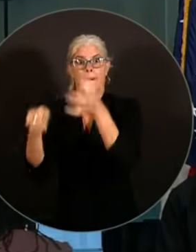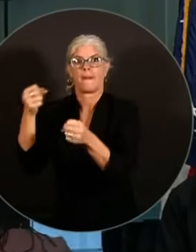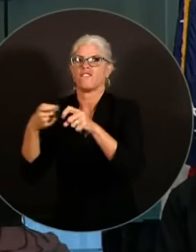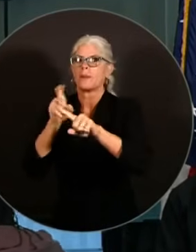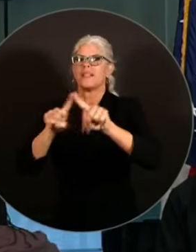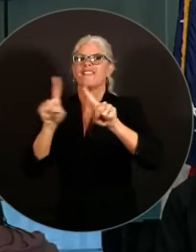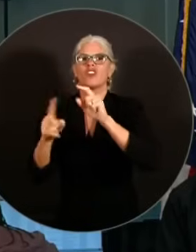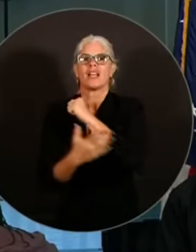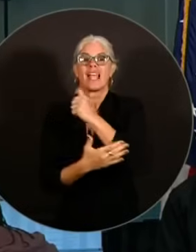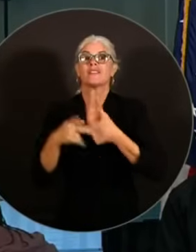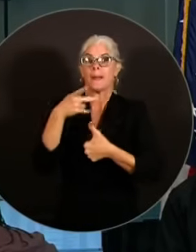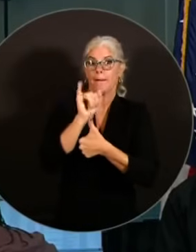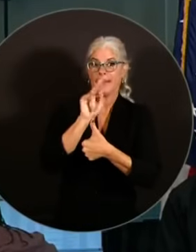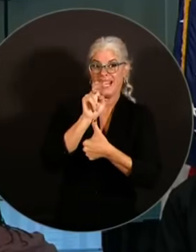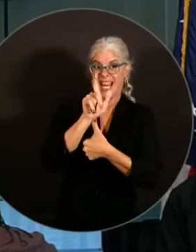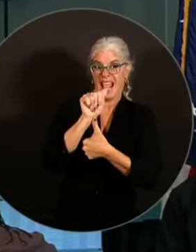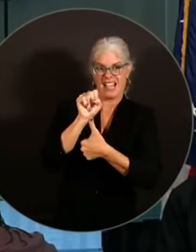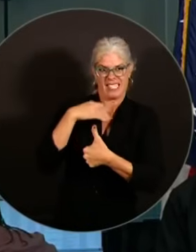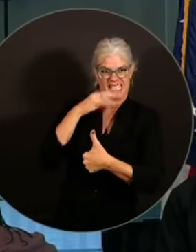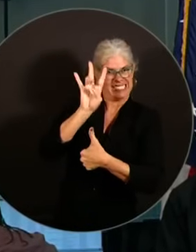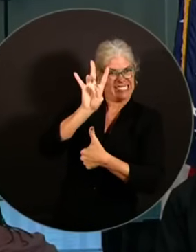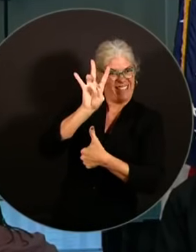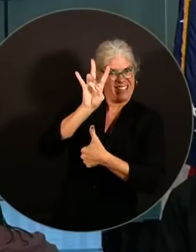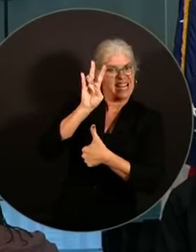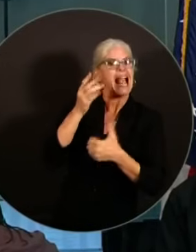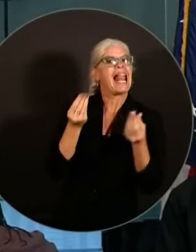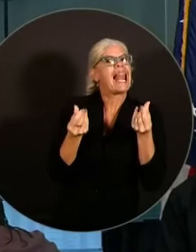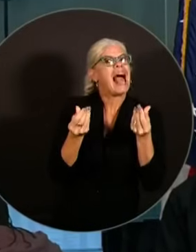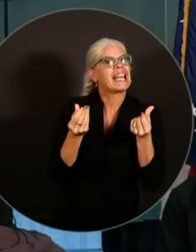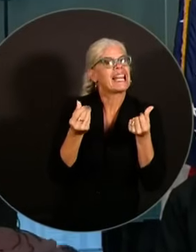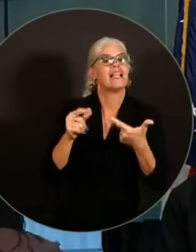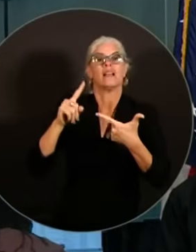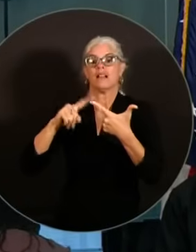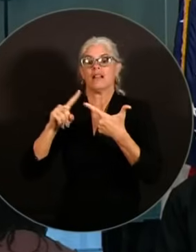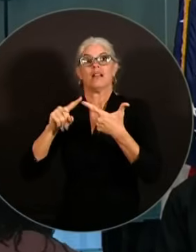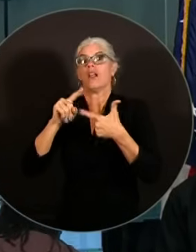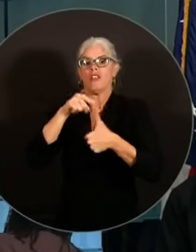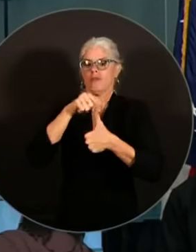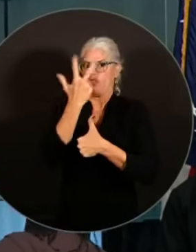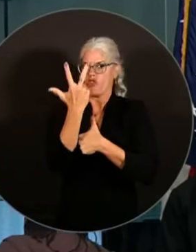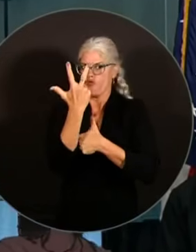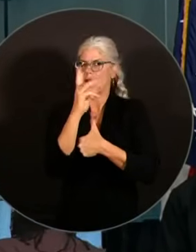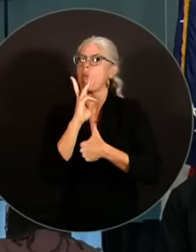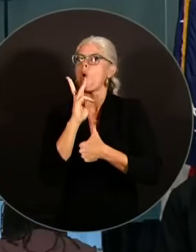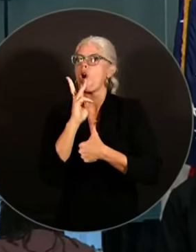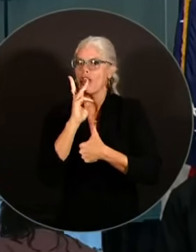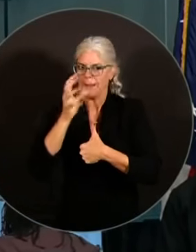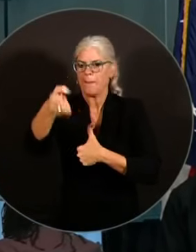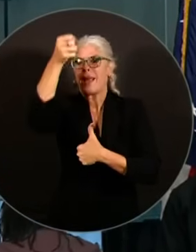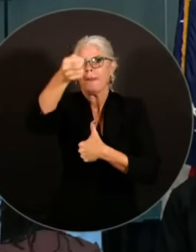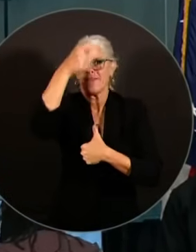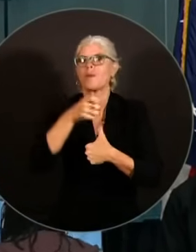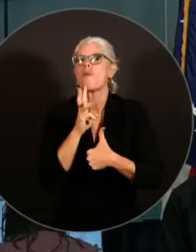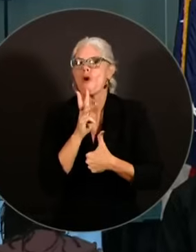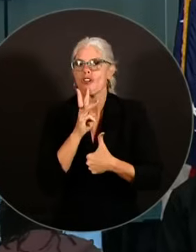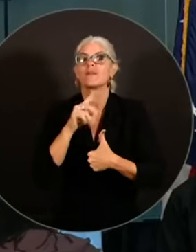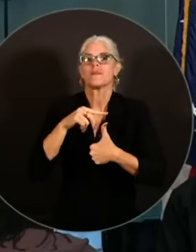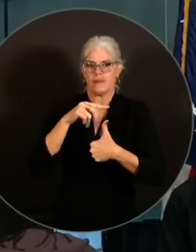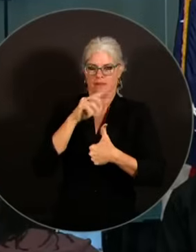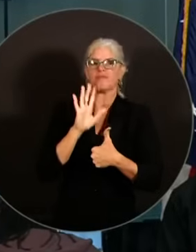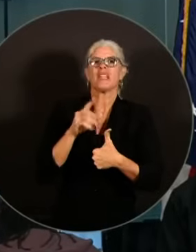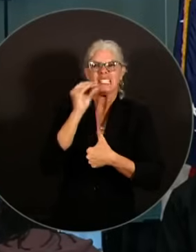County, we've had so far 7 land rescues, 3 water rescues, several welfare checks. There were 2 arrested for looting for battery on